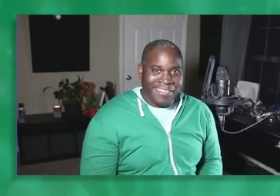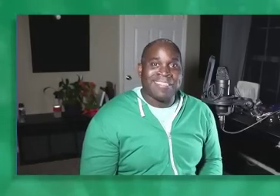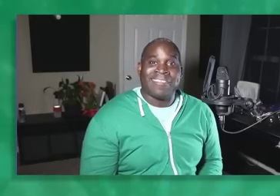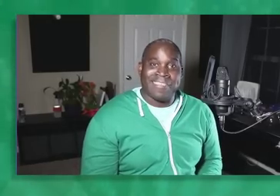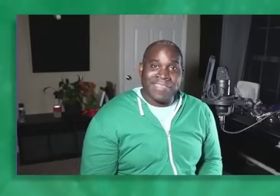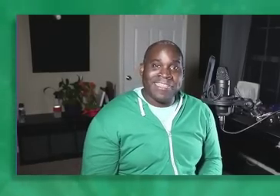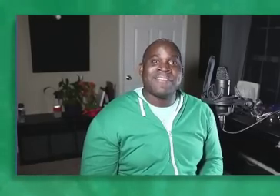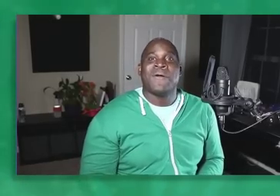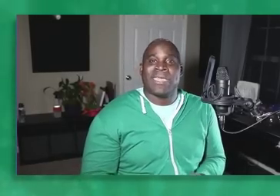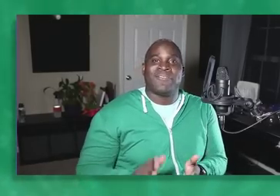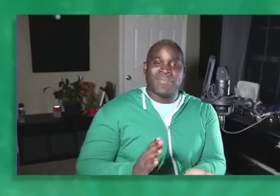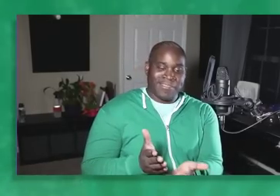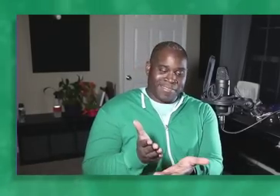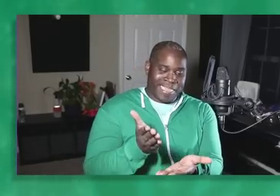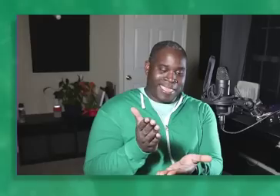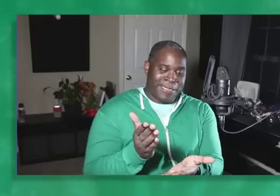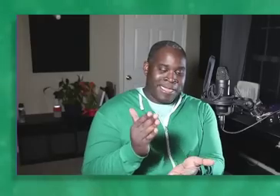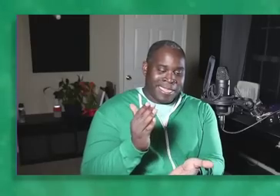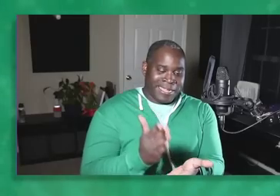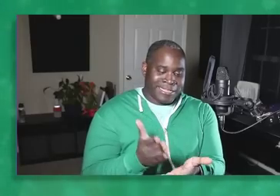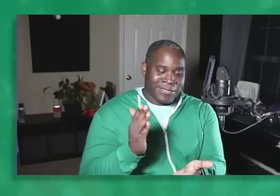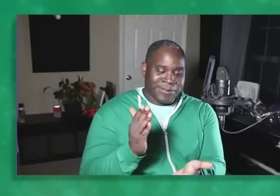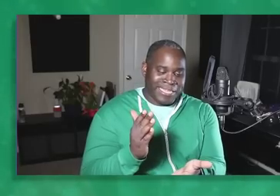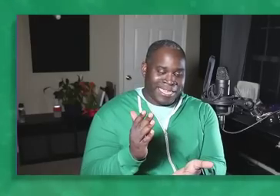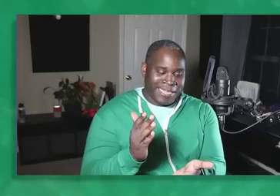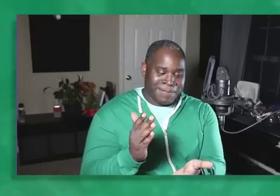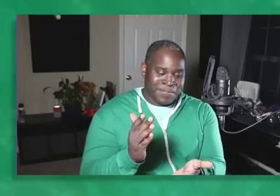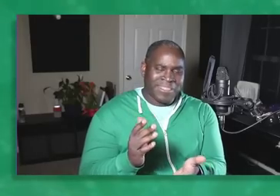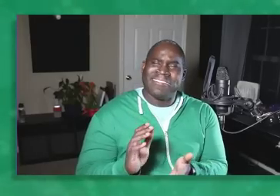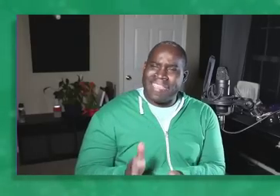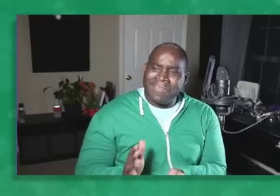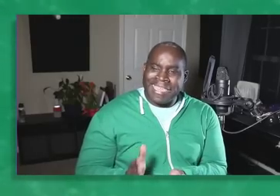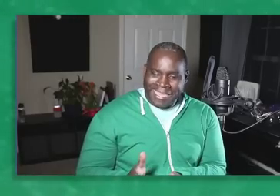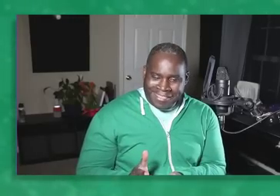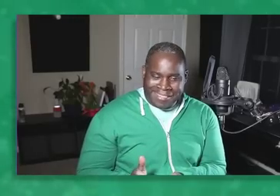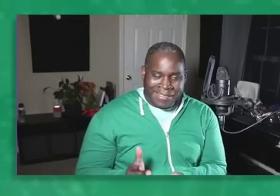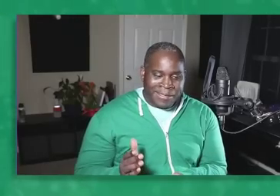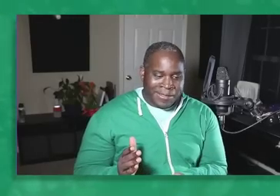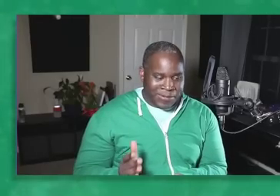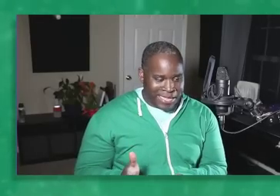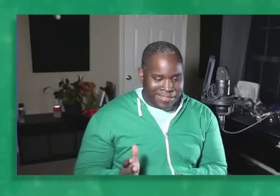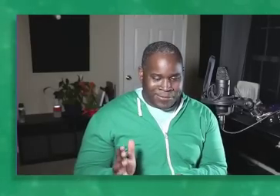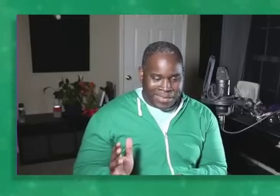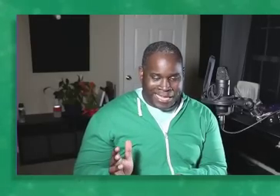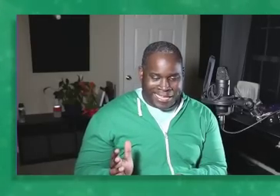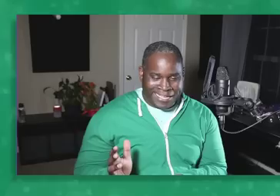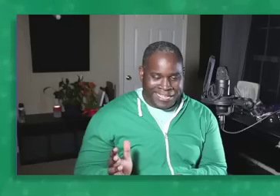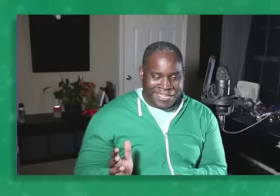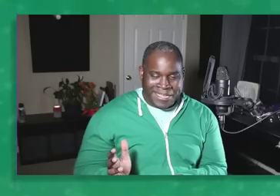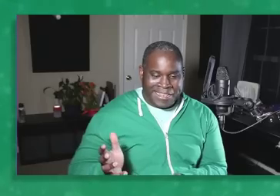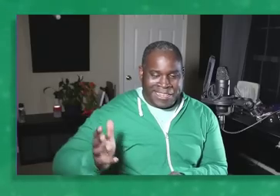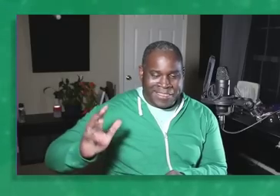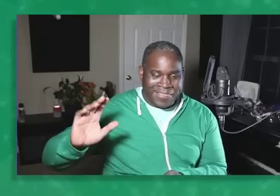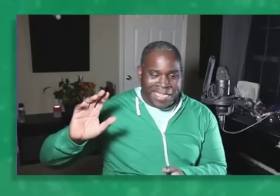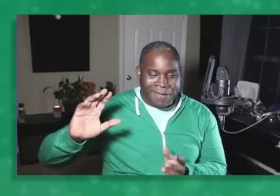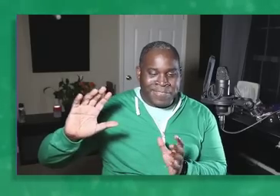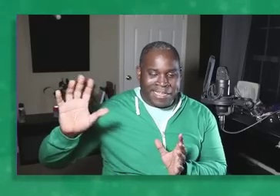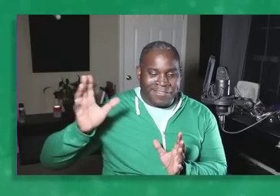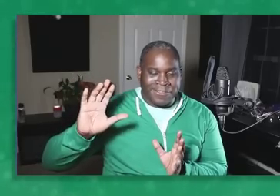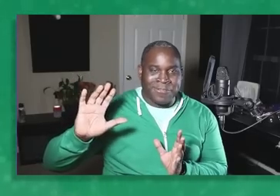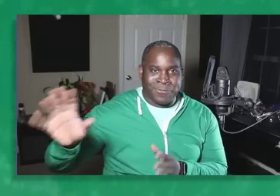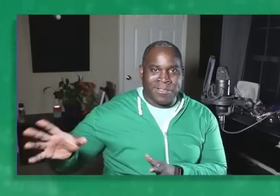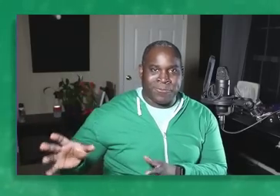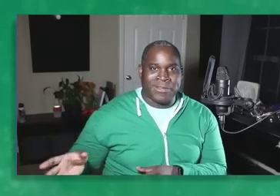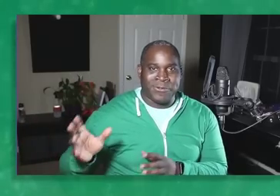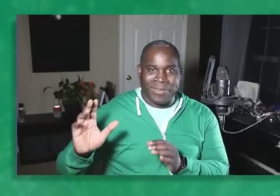17 kids? Like, seven kids? Okay. So this is, like, clearly seven kids? Okay. So, like, everything